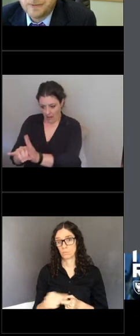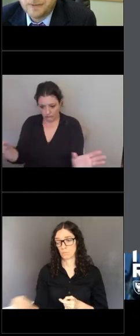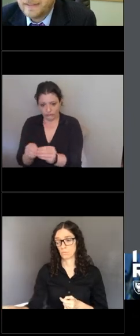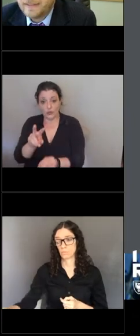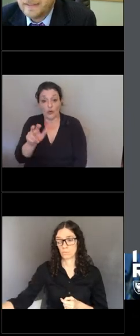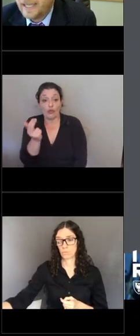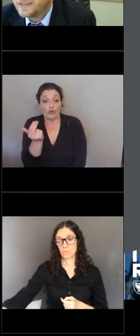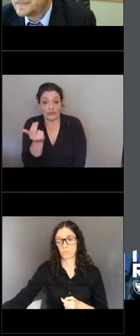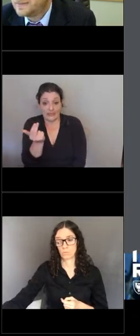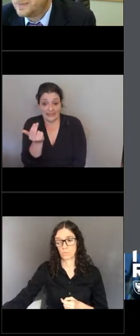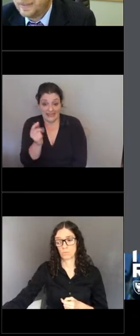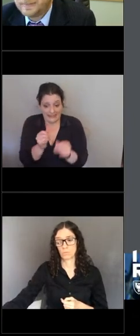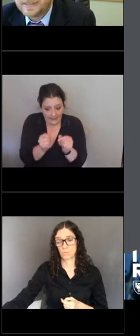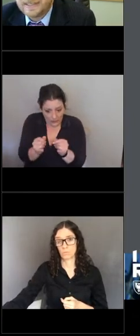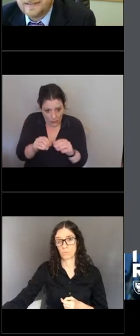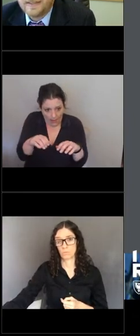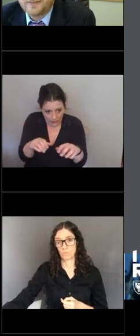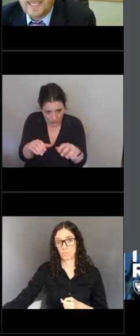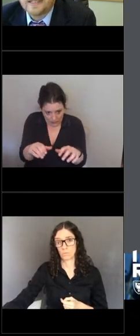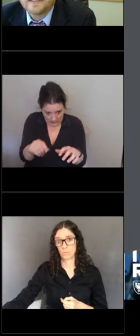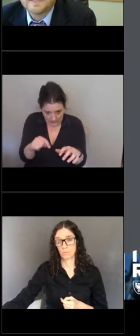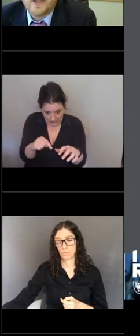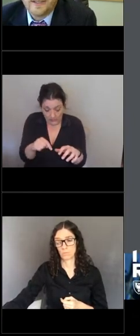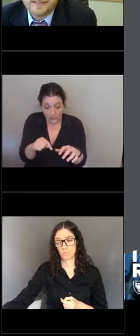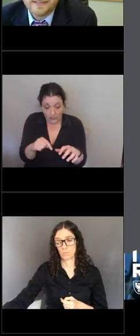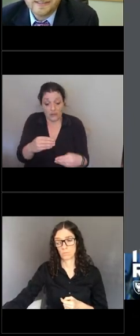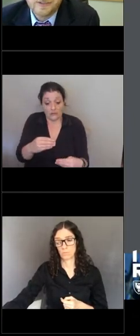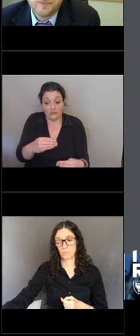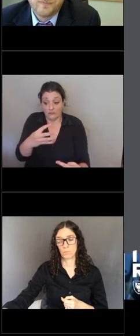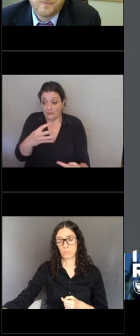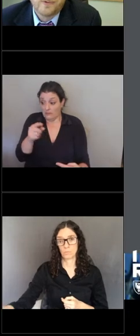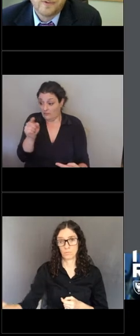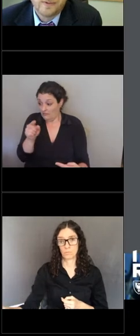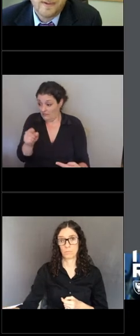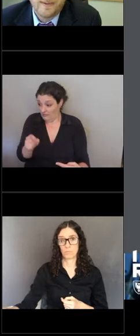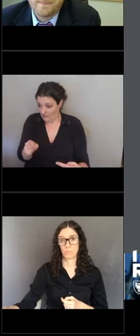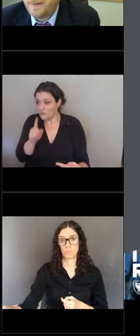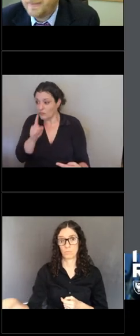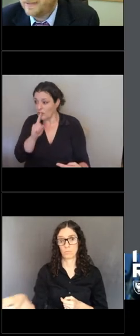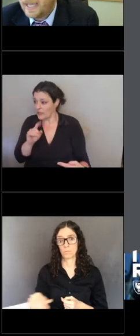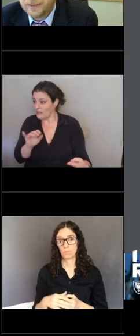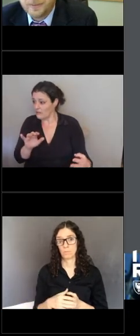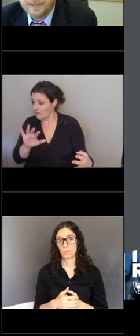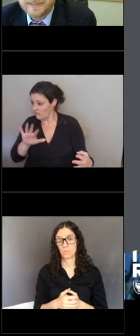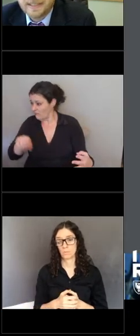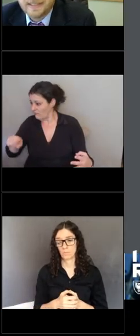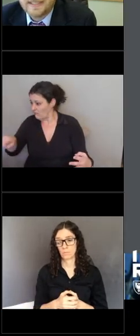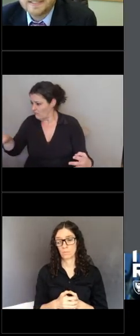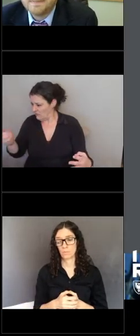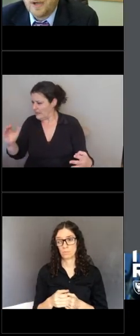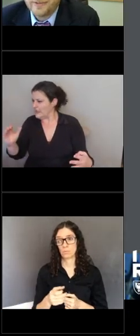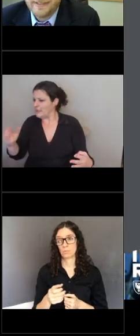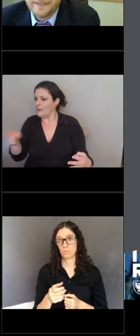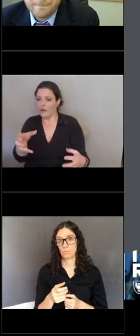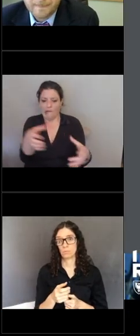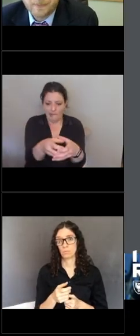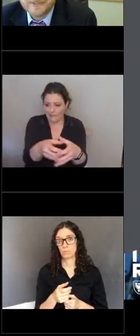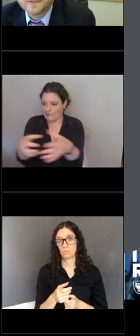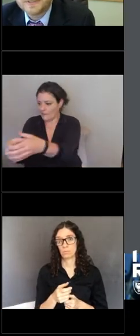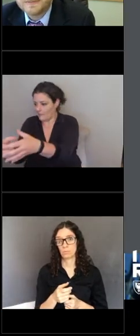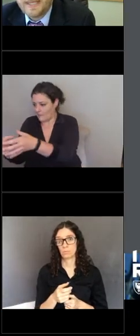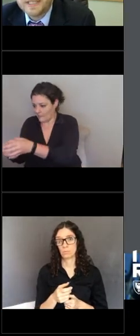After having pulled out the actions, we were able to see that they organically slotted into four primary categories. That's